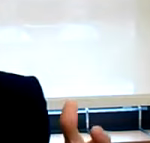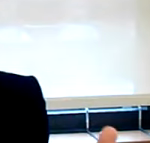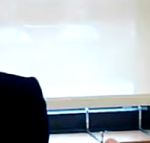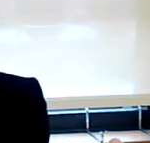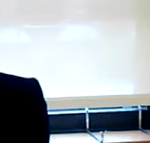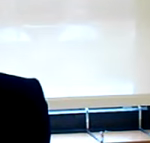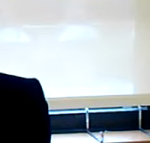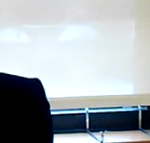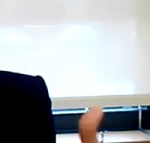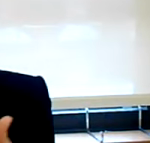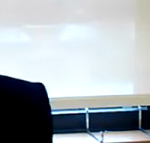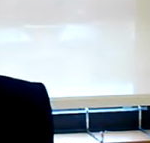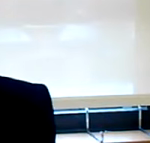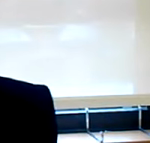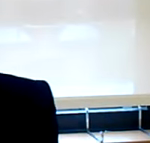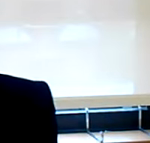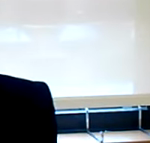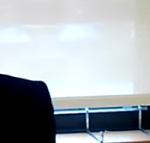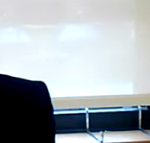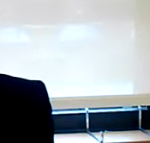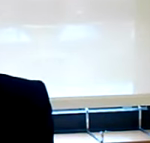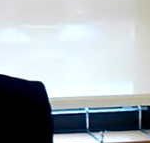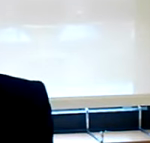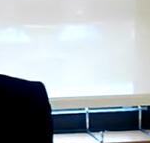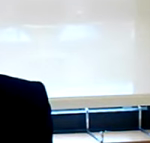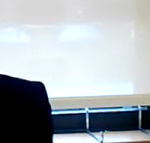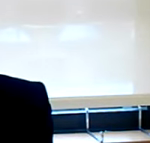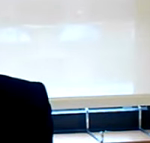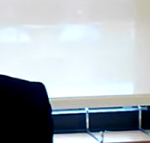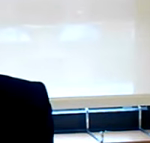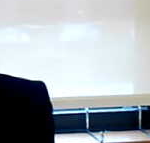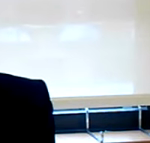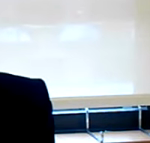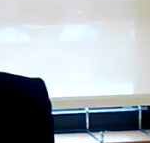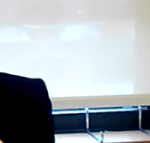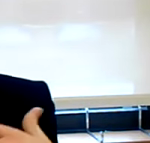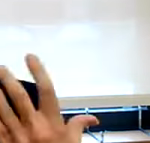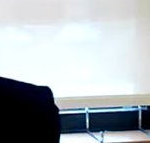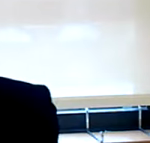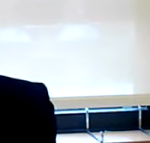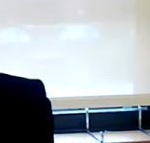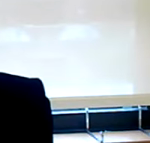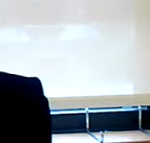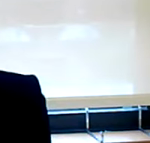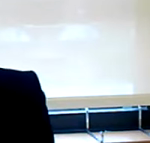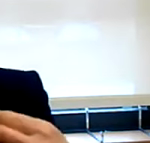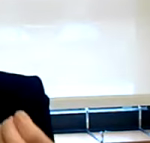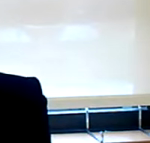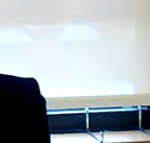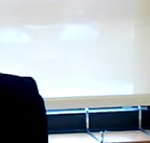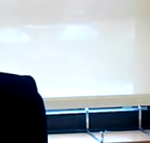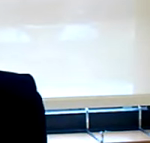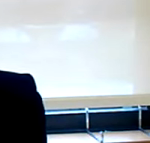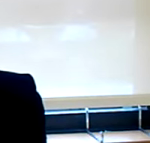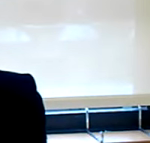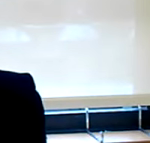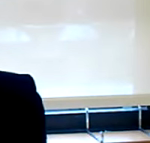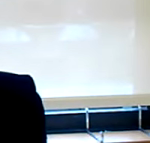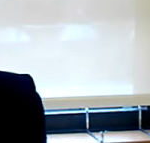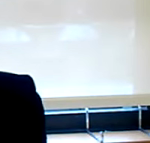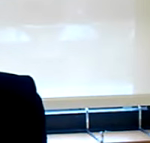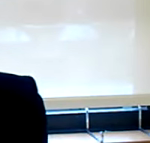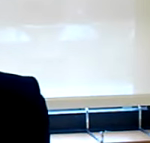I always try to combine these two fields of studies as our perceptions, how we see aging as